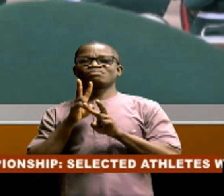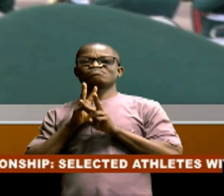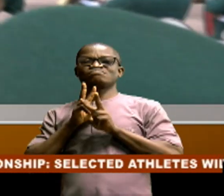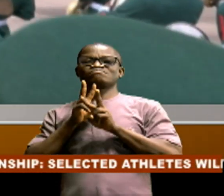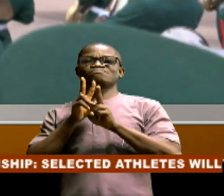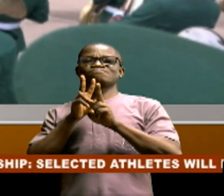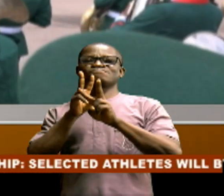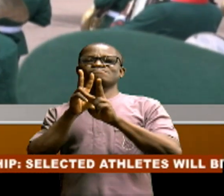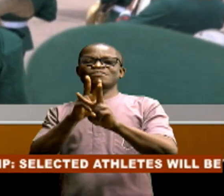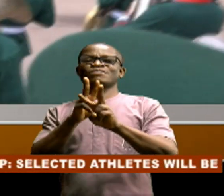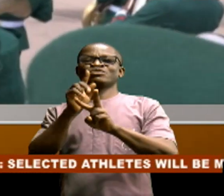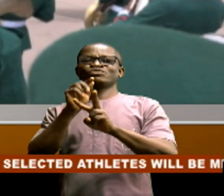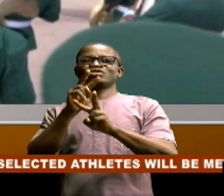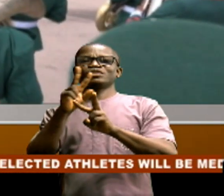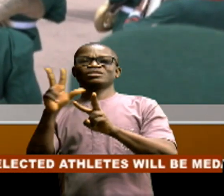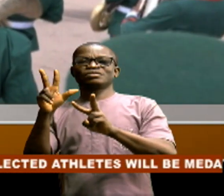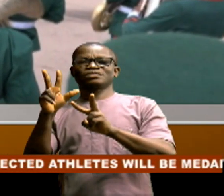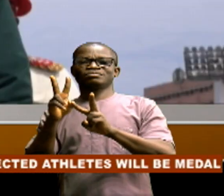2023.